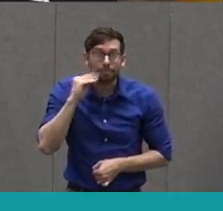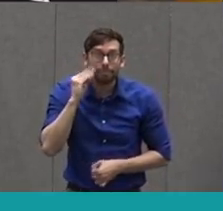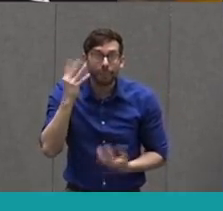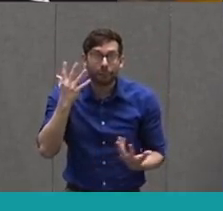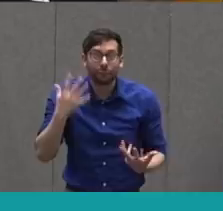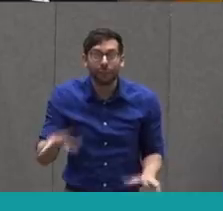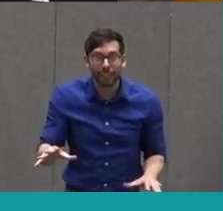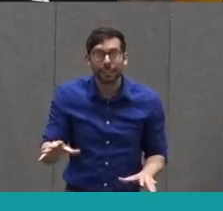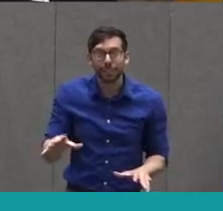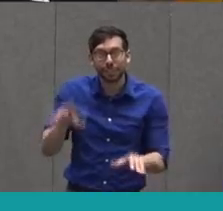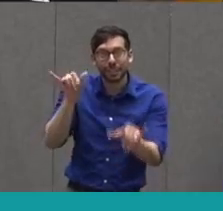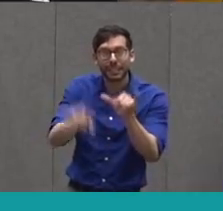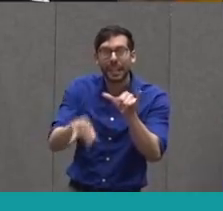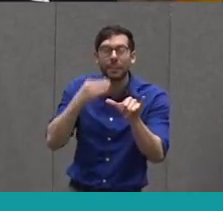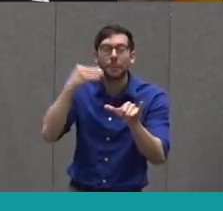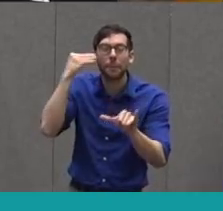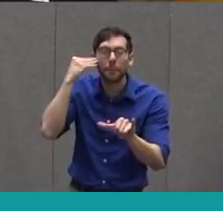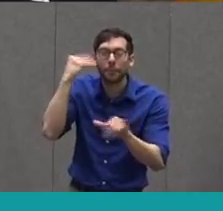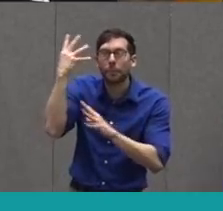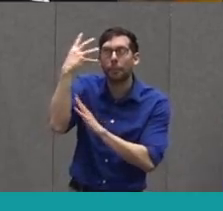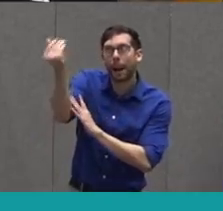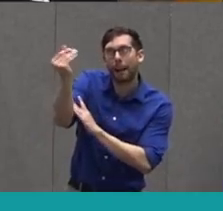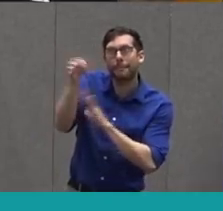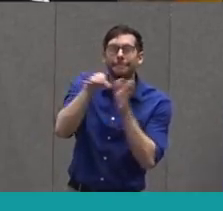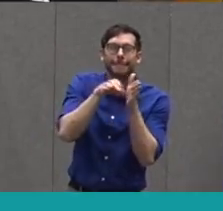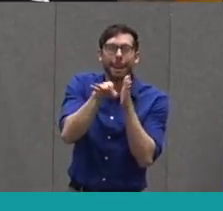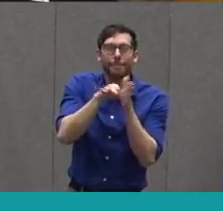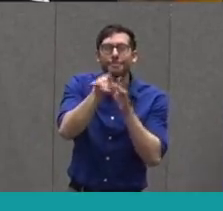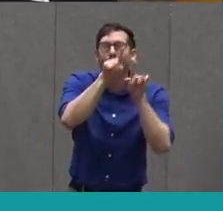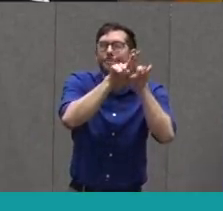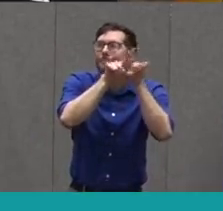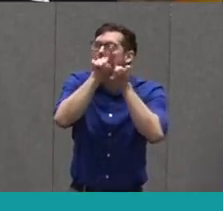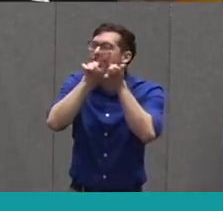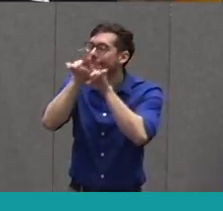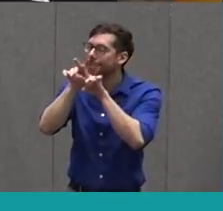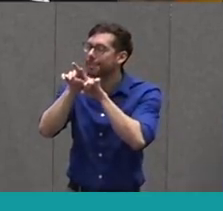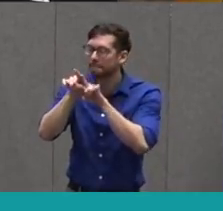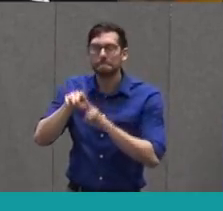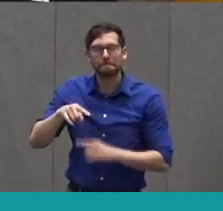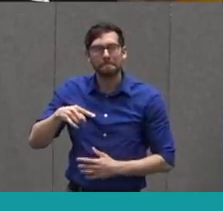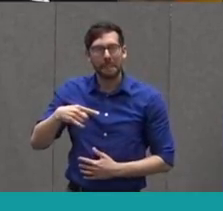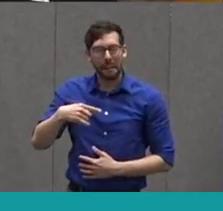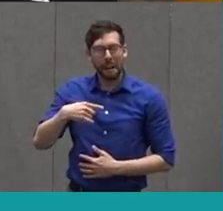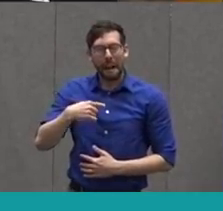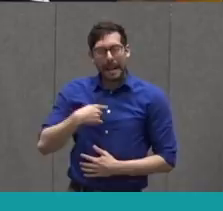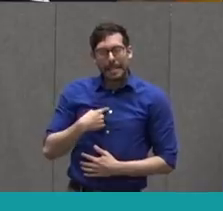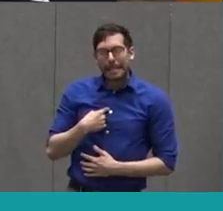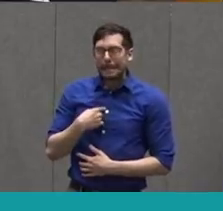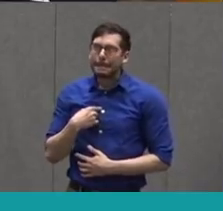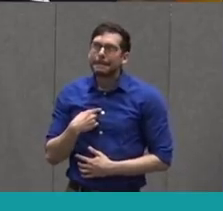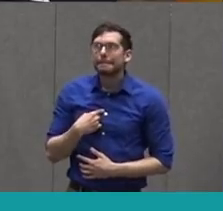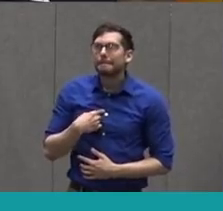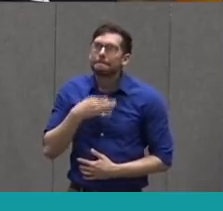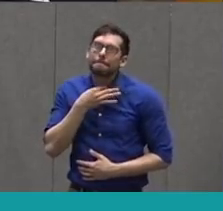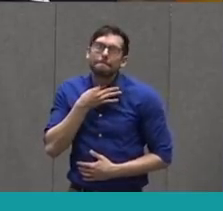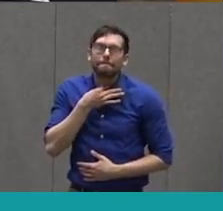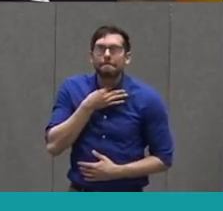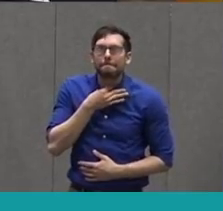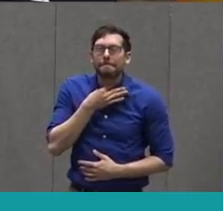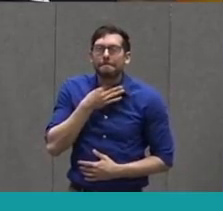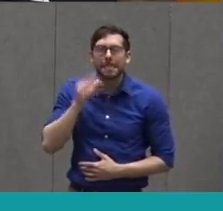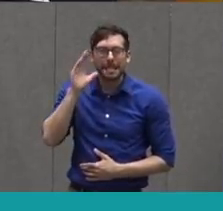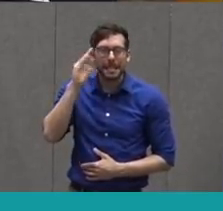school right now? I've thought about doing this, and this seems like a really fun journey to work with doing